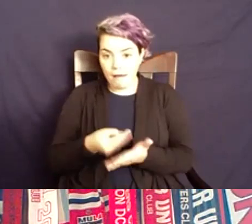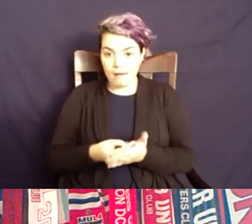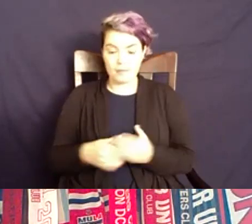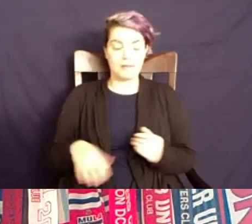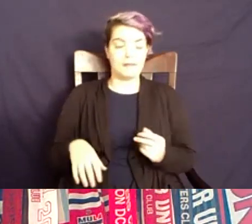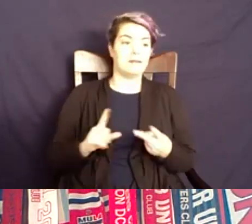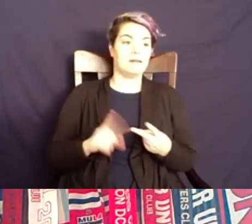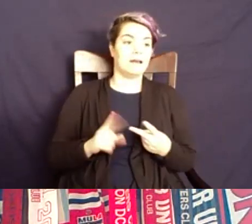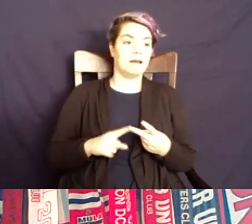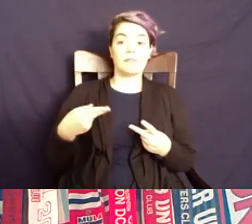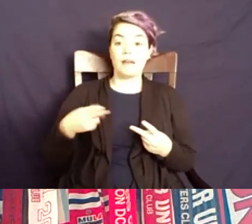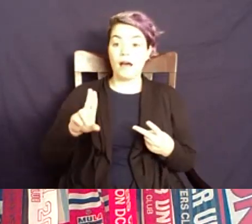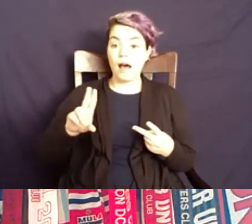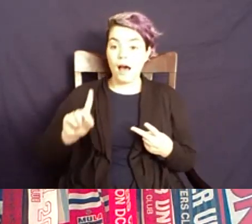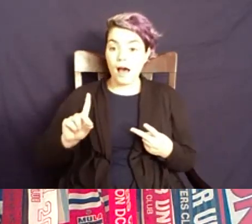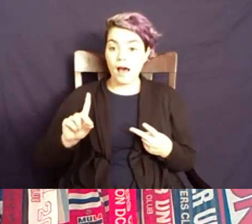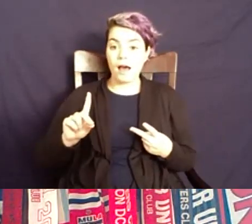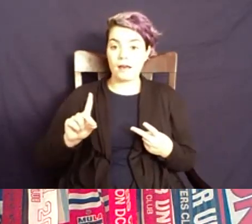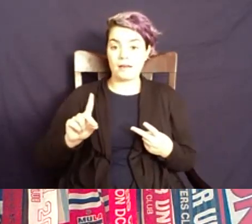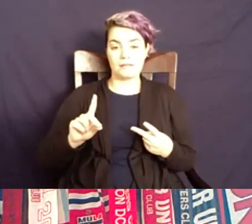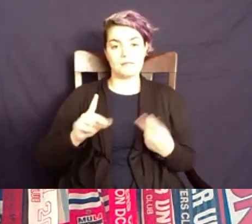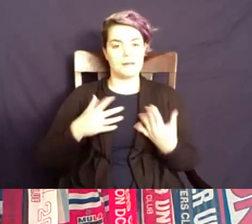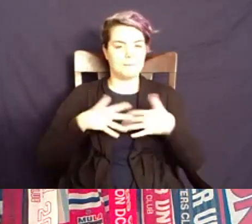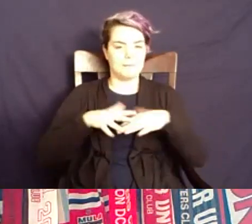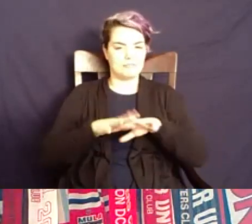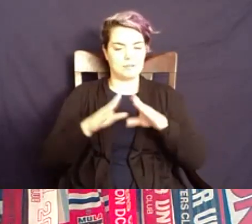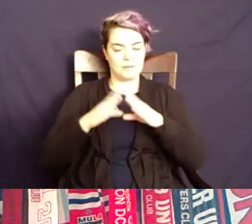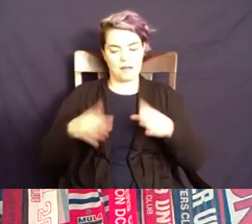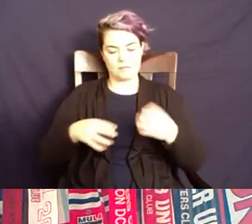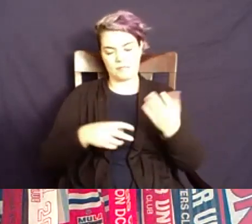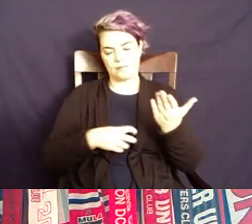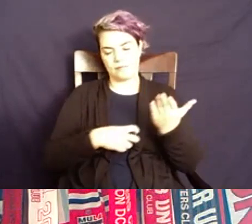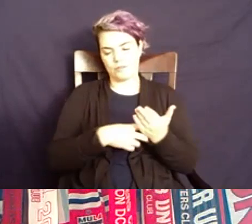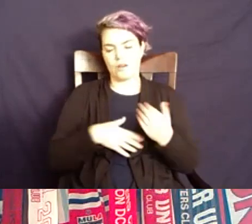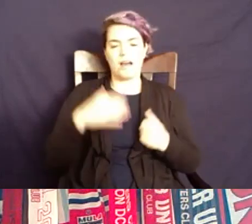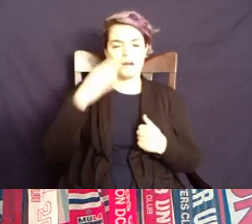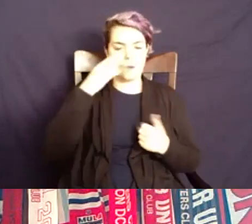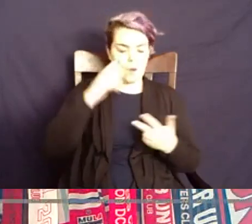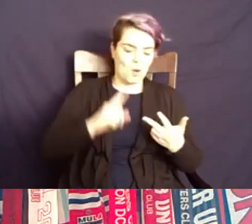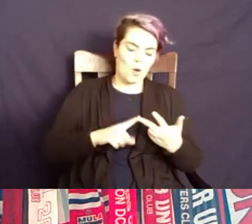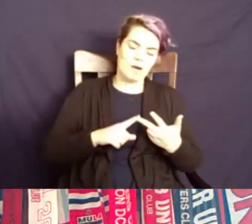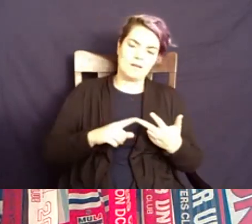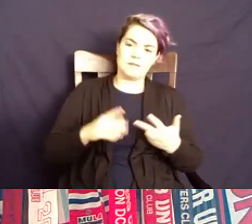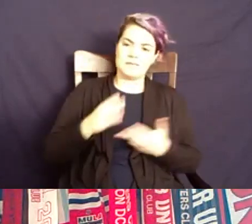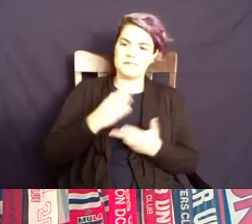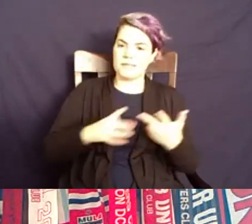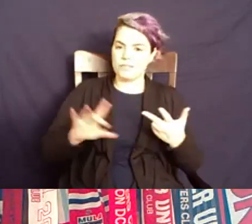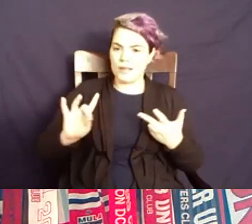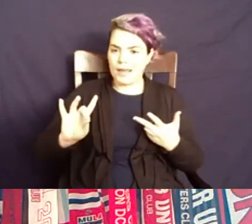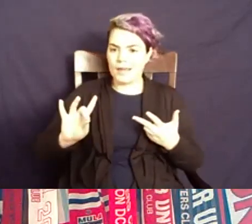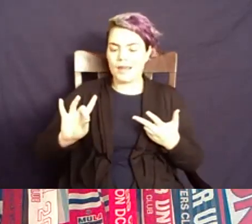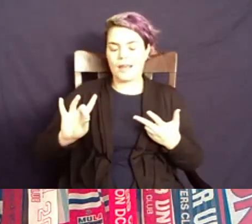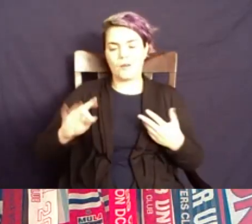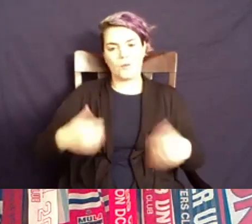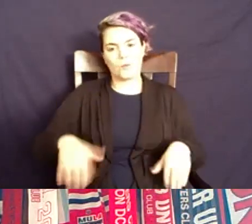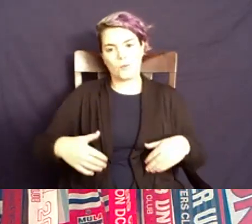HUD mainstream housing vouchers. And I know there are long waiting lists for Section 8. You know, there's been more federal